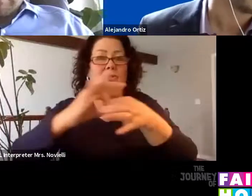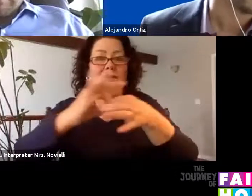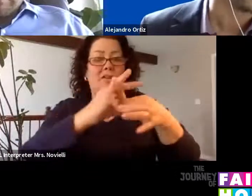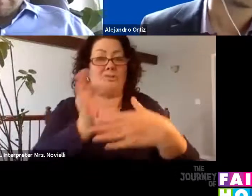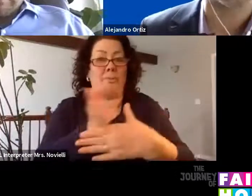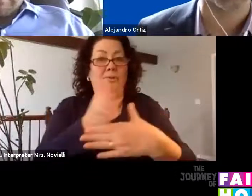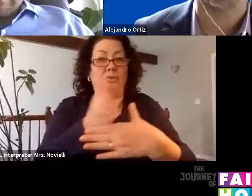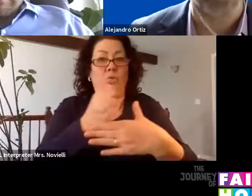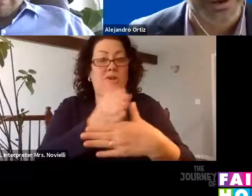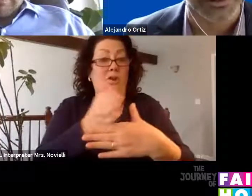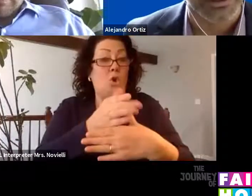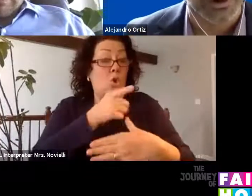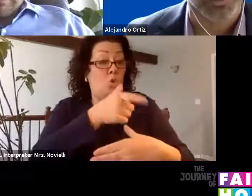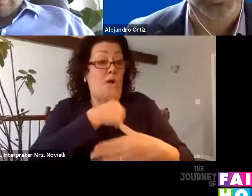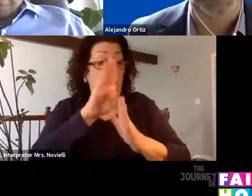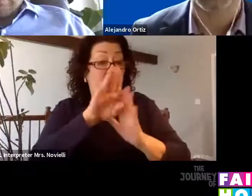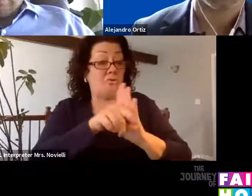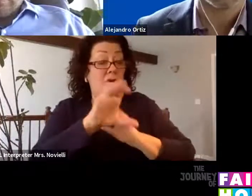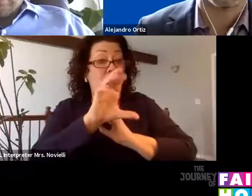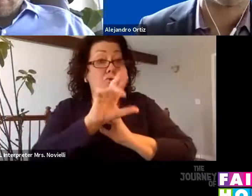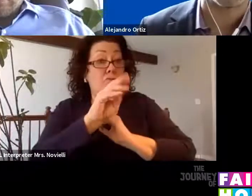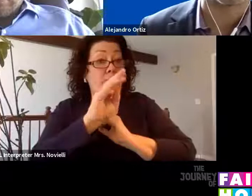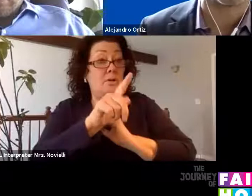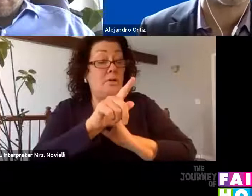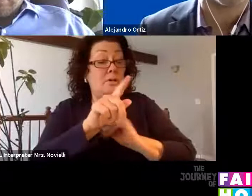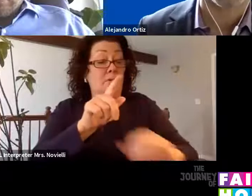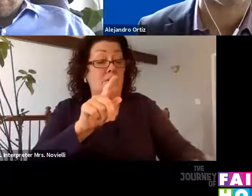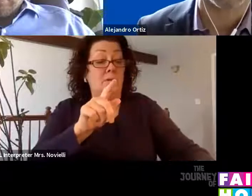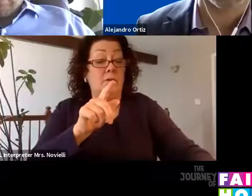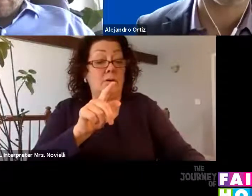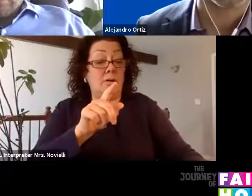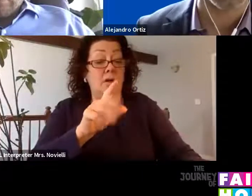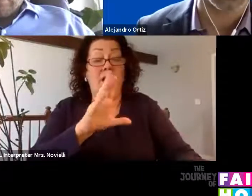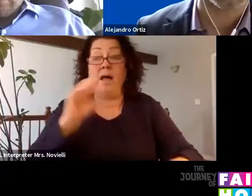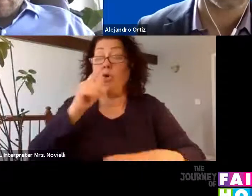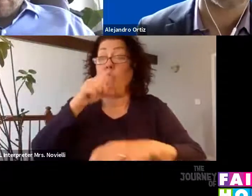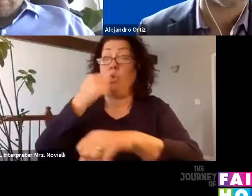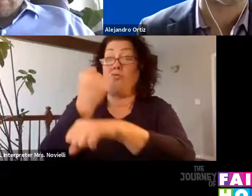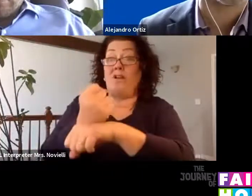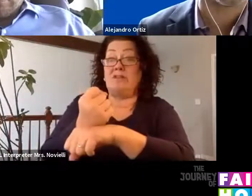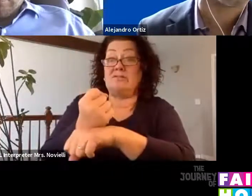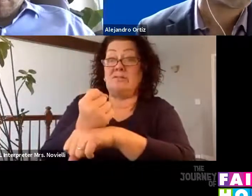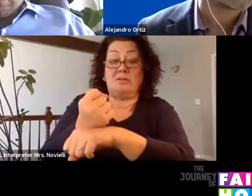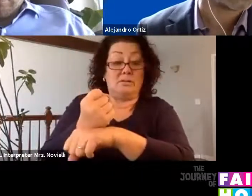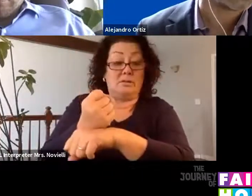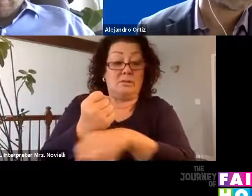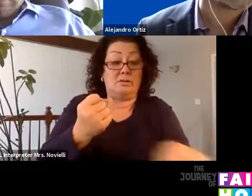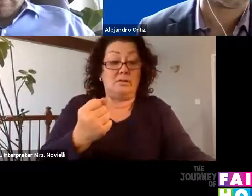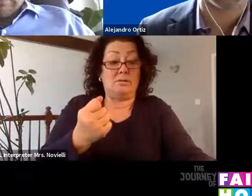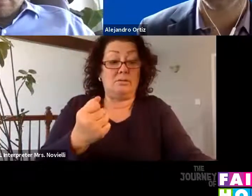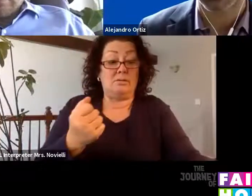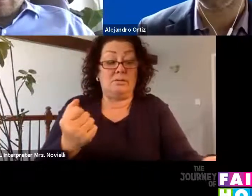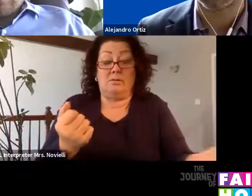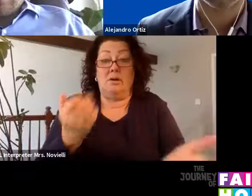between a person's criminal record, or in some instances, arrest, and arrest alone can be the basis for